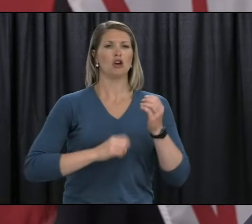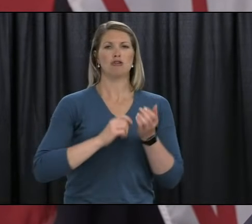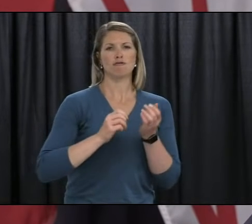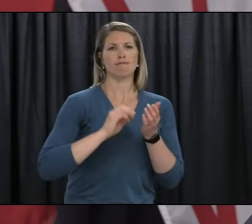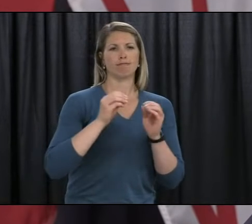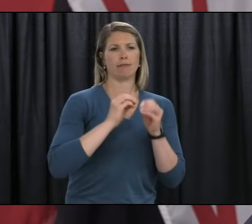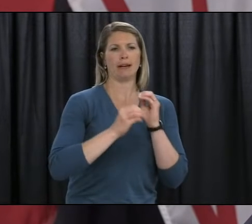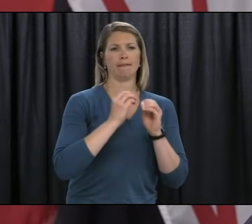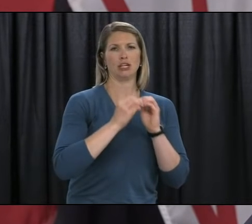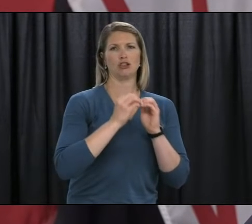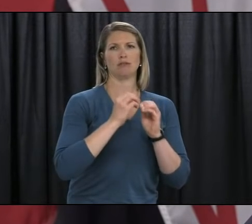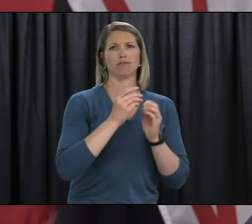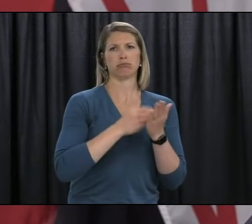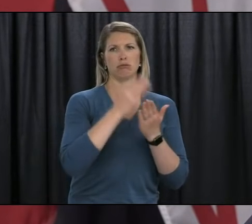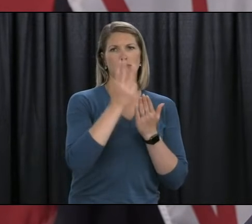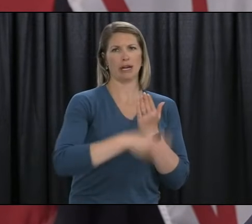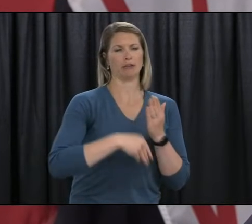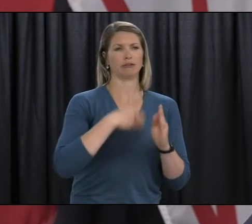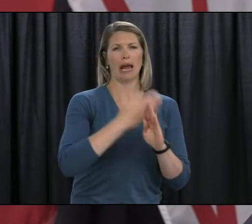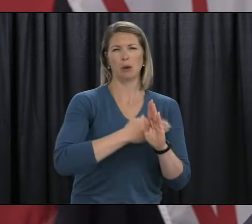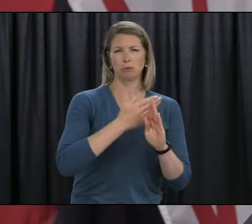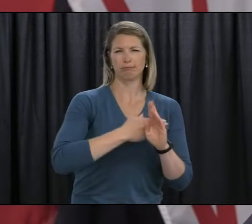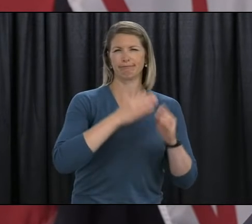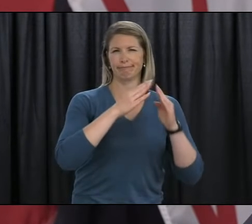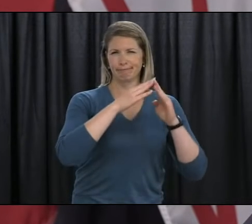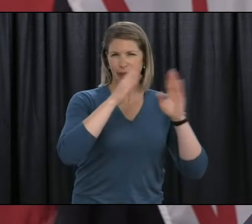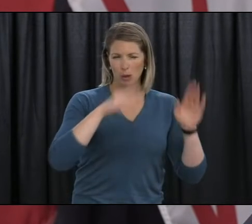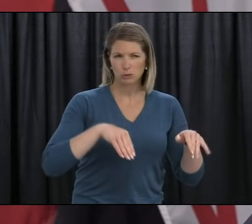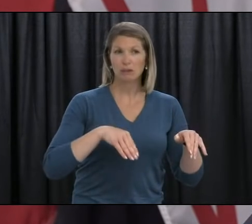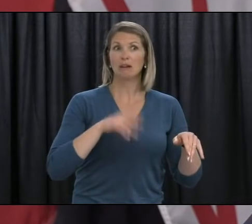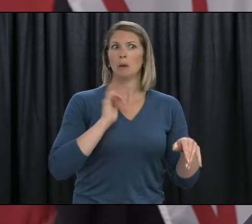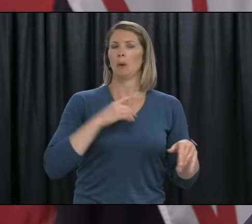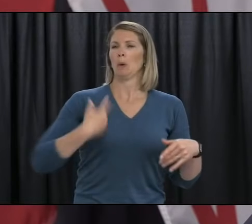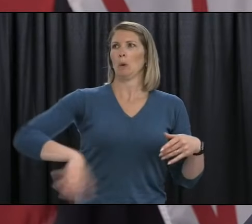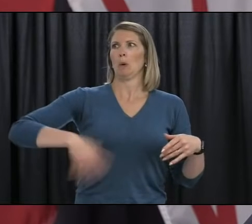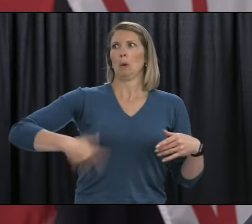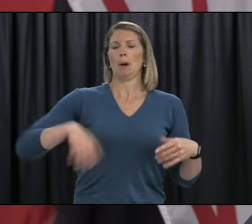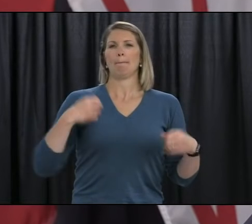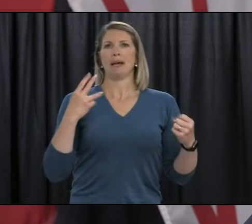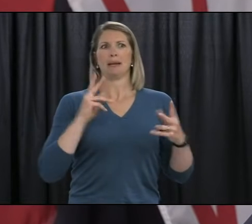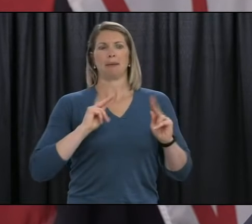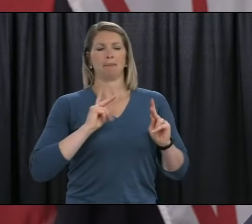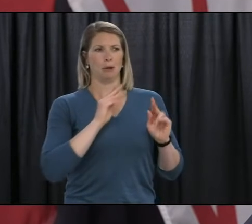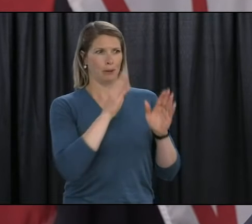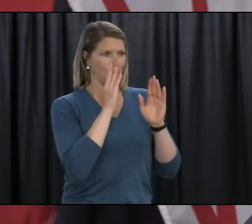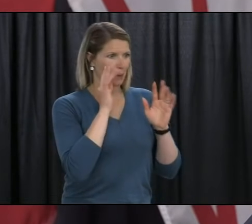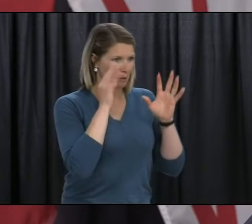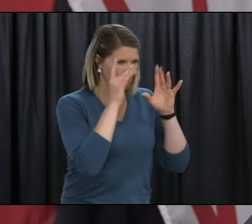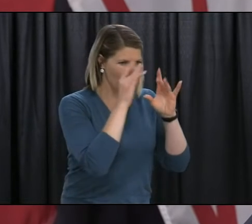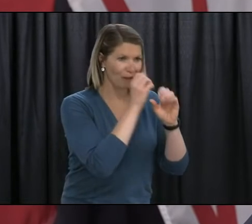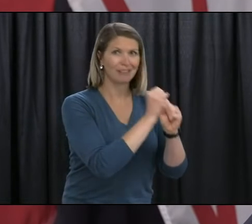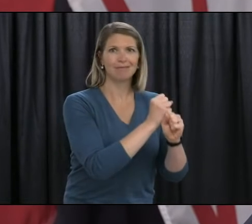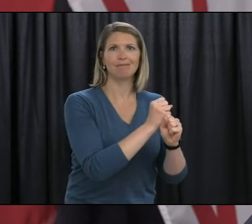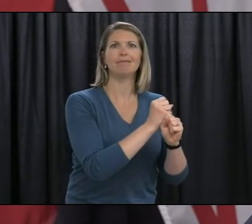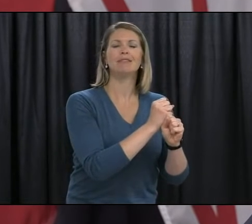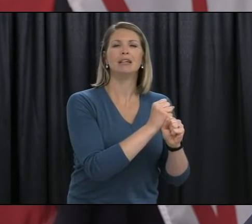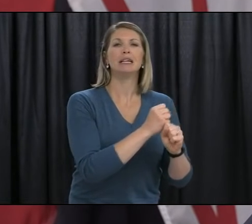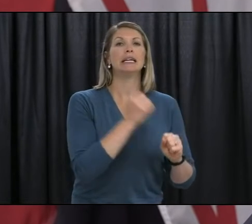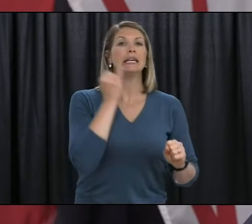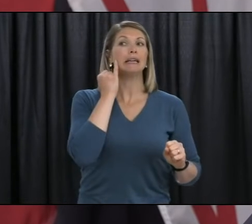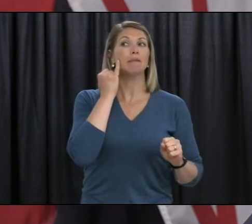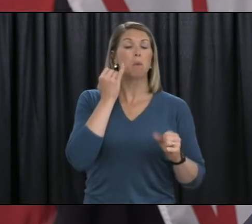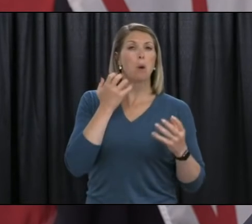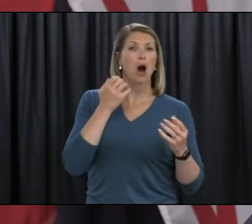getting quite a bit of an attention as well. That was $30 million. So if you have renovations to do to your house with a registered